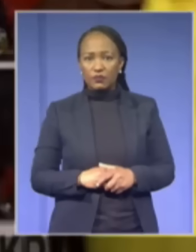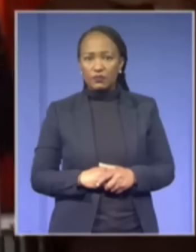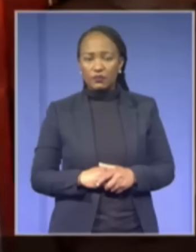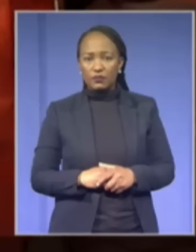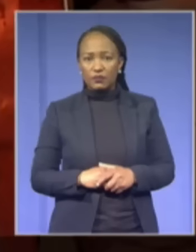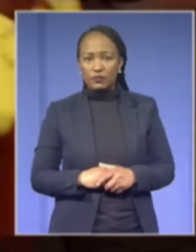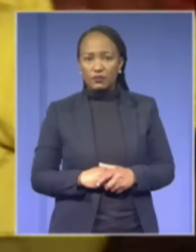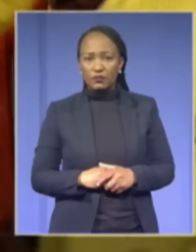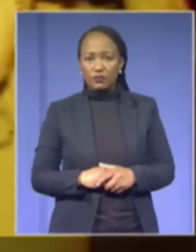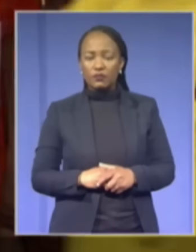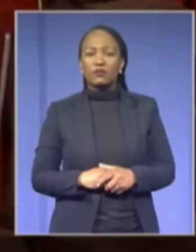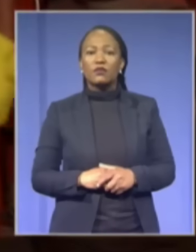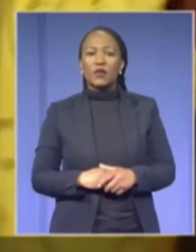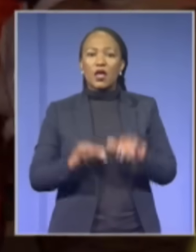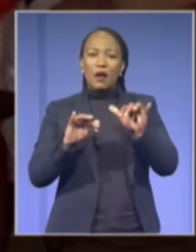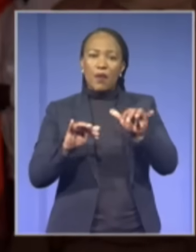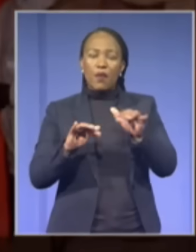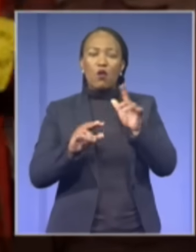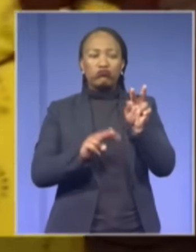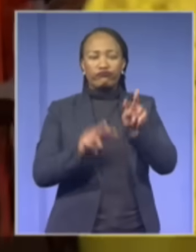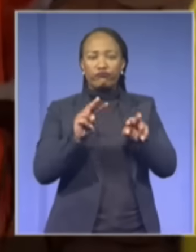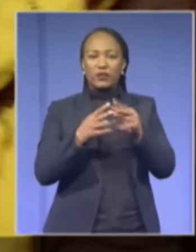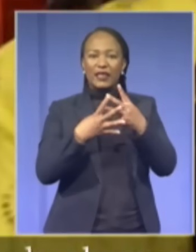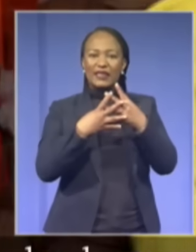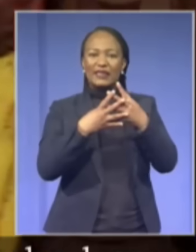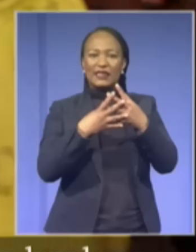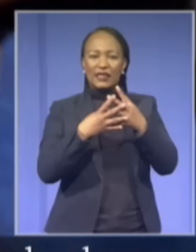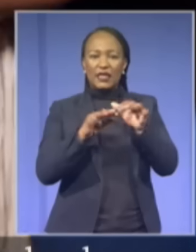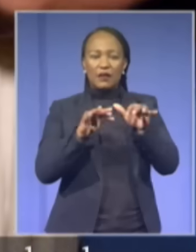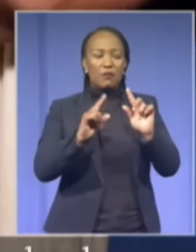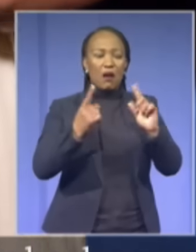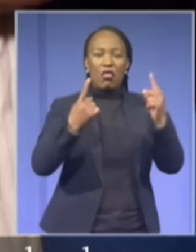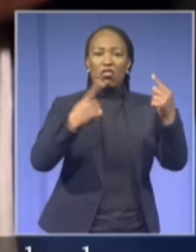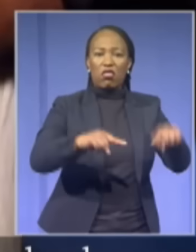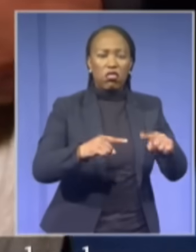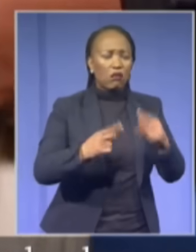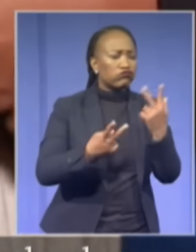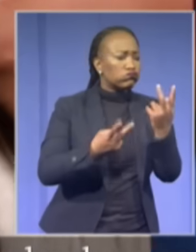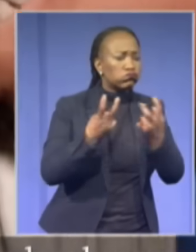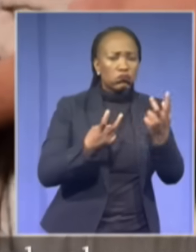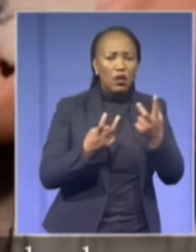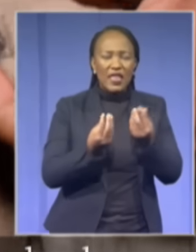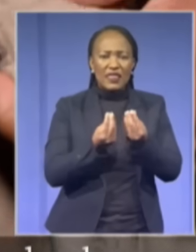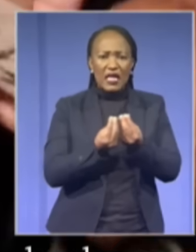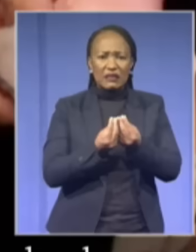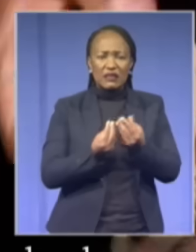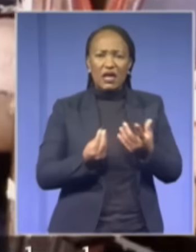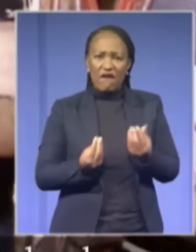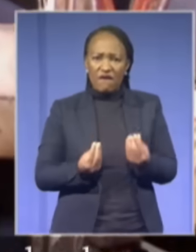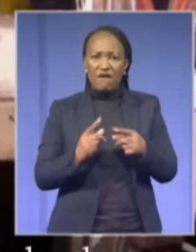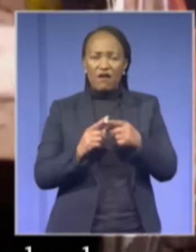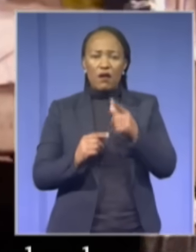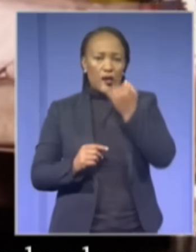Batlhankedi ba kgoro ya tshokollo ya bagolegwa ba šwahletše bagolegwa fao ba thupilego mokgobo wa dithuto tšeo di sego molaong bjale ka